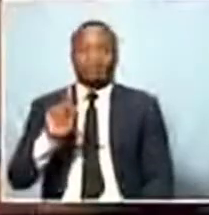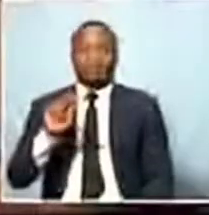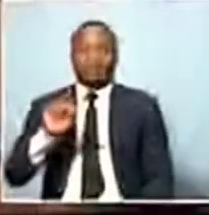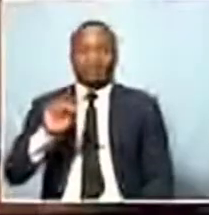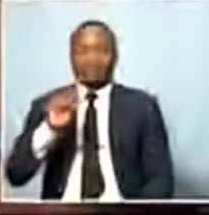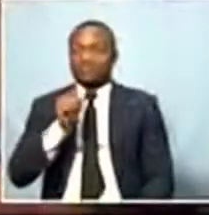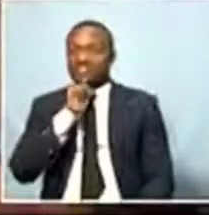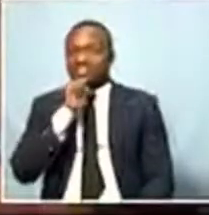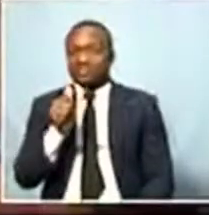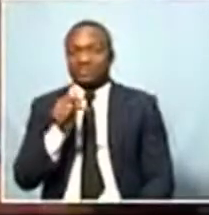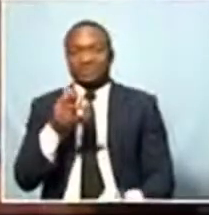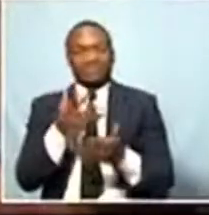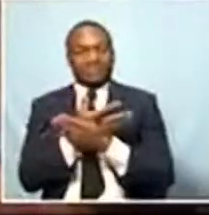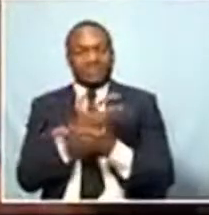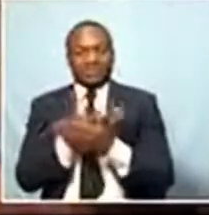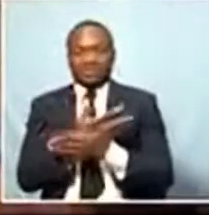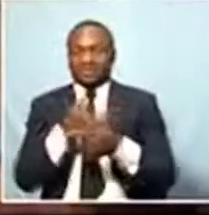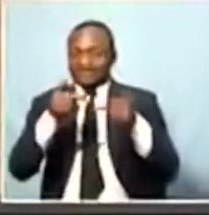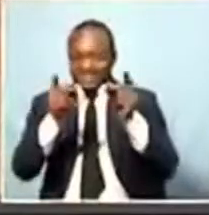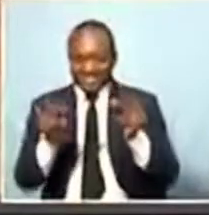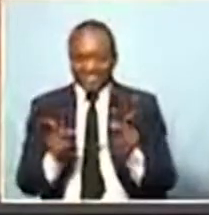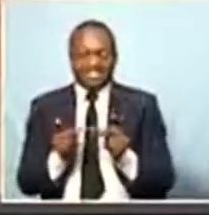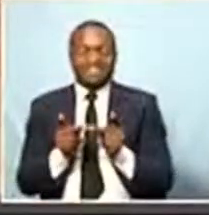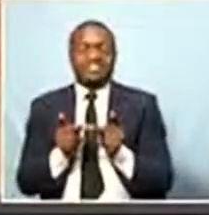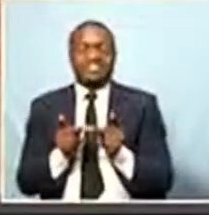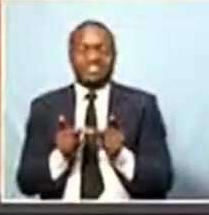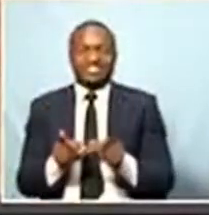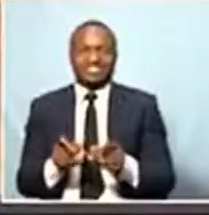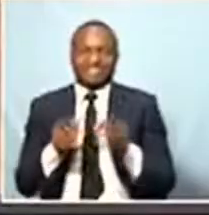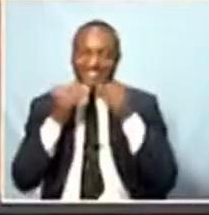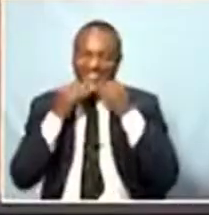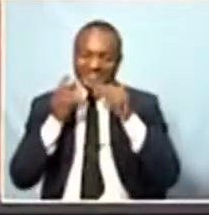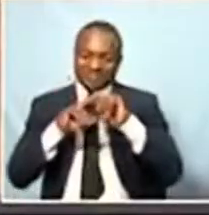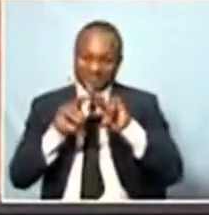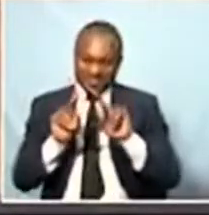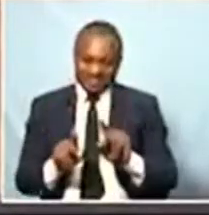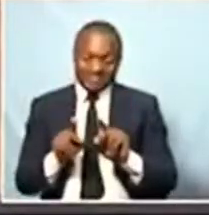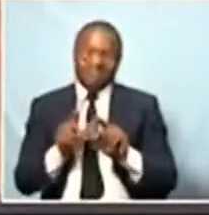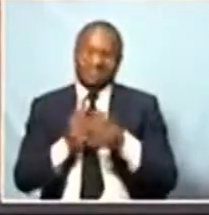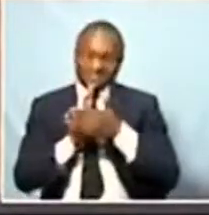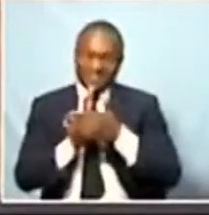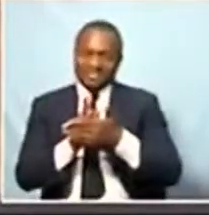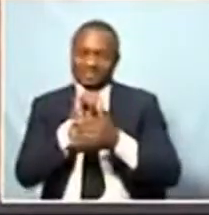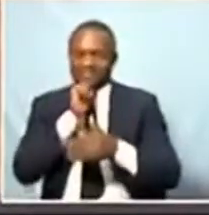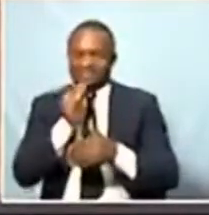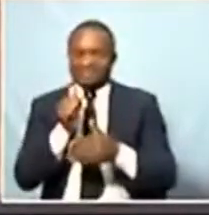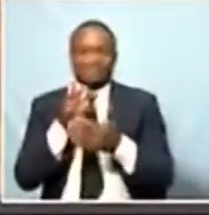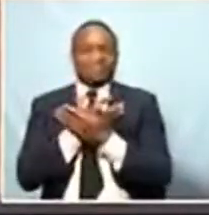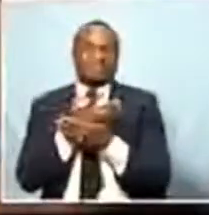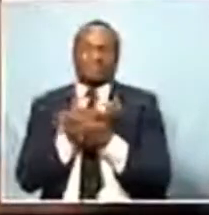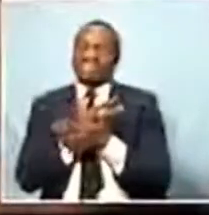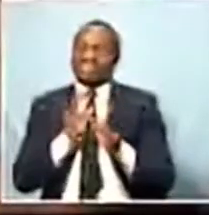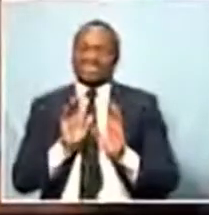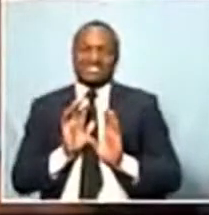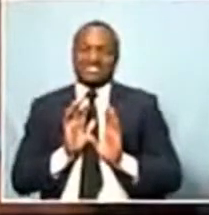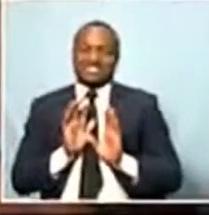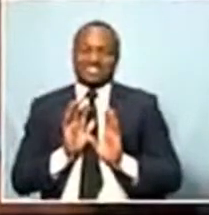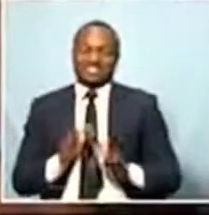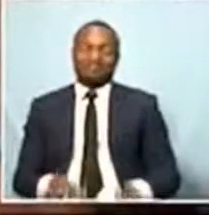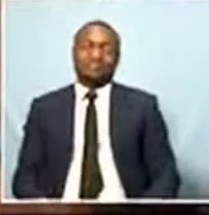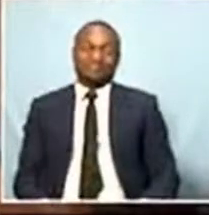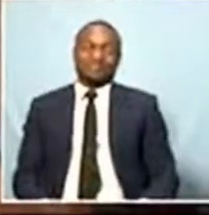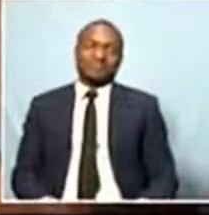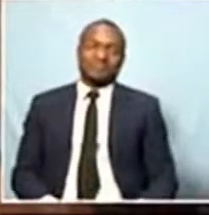by titles. Yeah. Thank you, Chairperson. We're guided. We're not intimidated at all. Right.